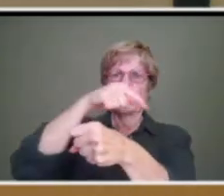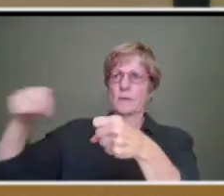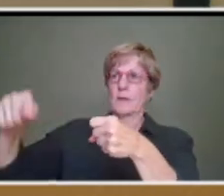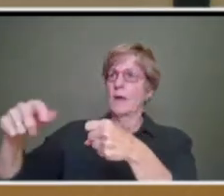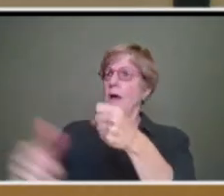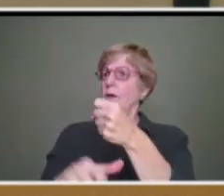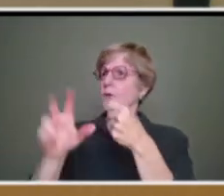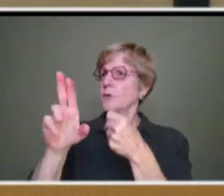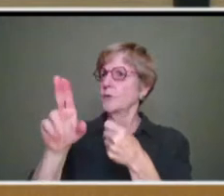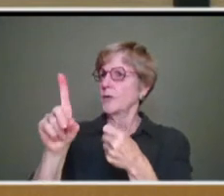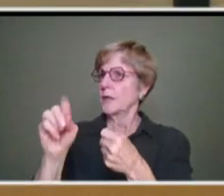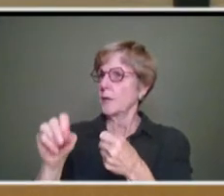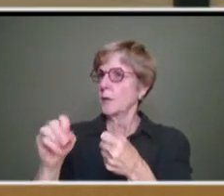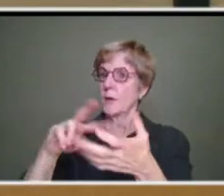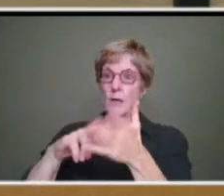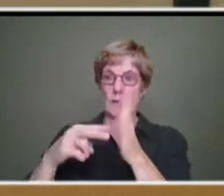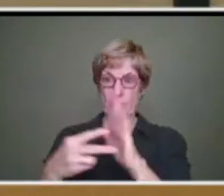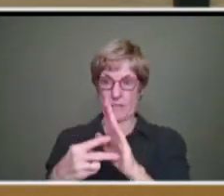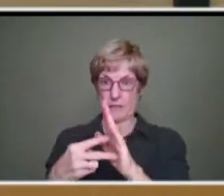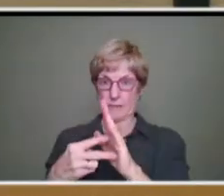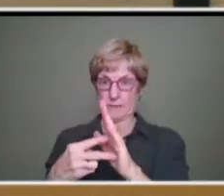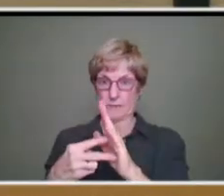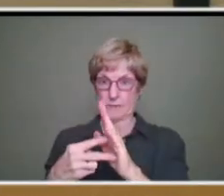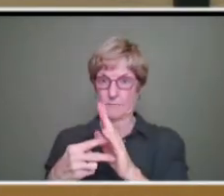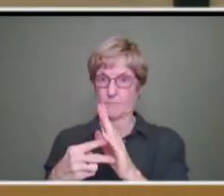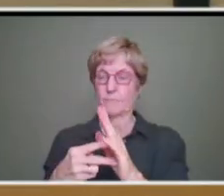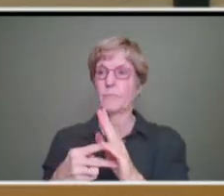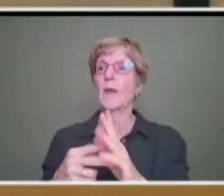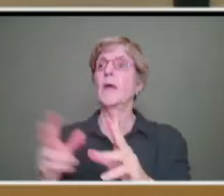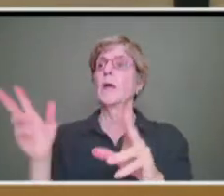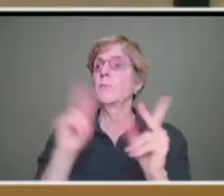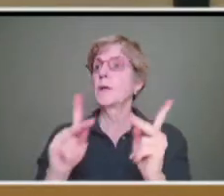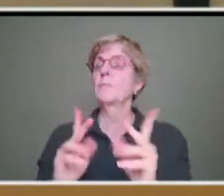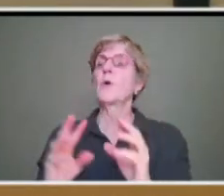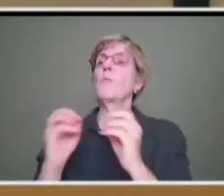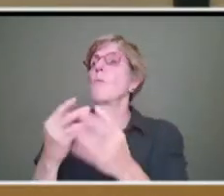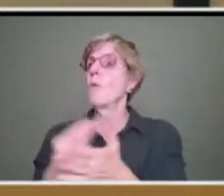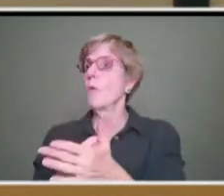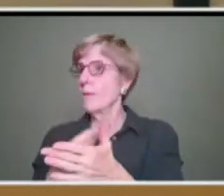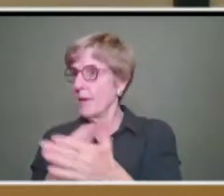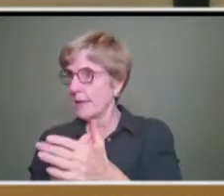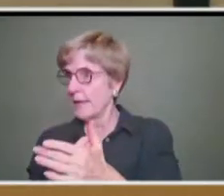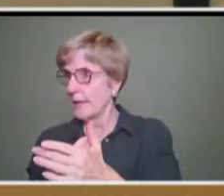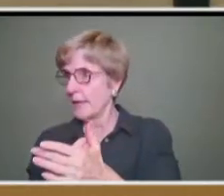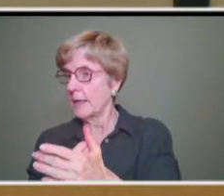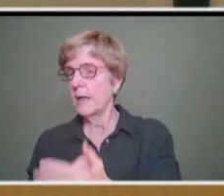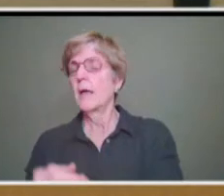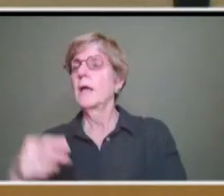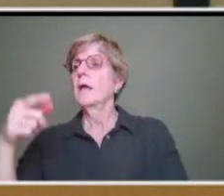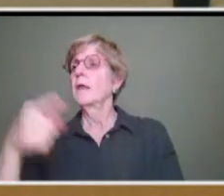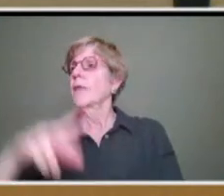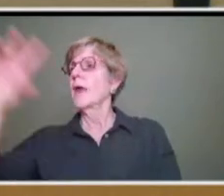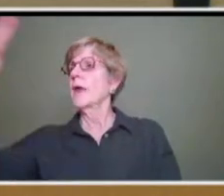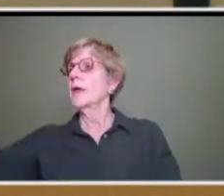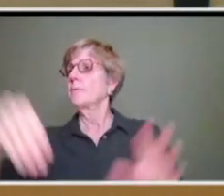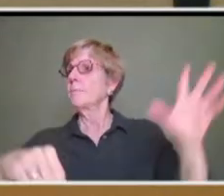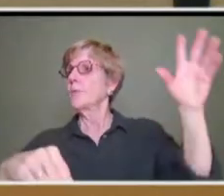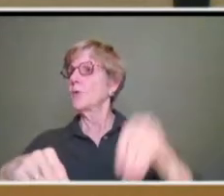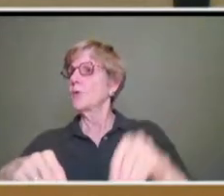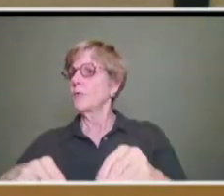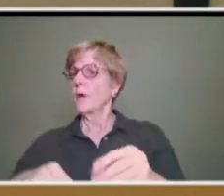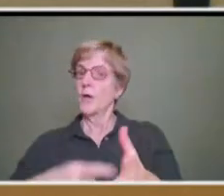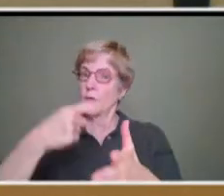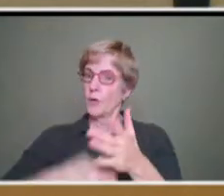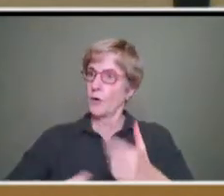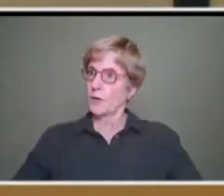this means that those with more resources and funding will be flooding into our areas and further increasing the cost of